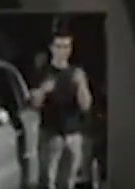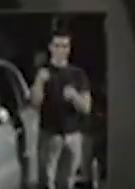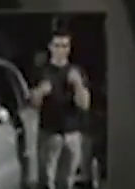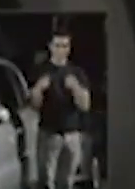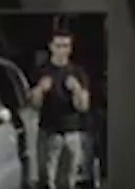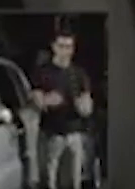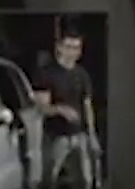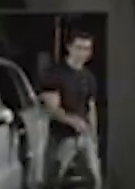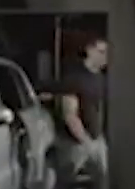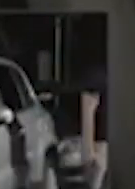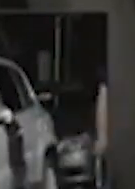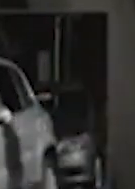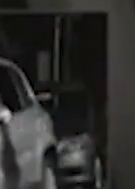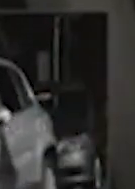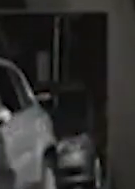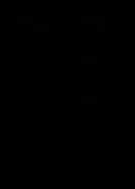touching the steering wheel.